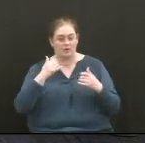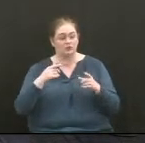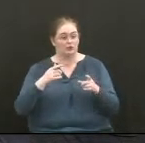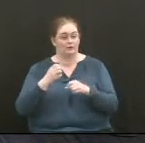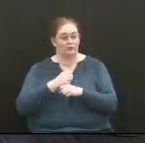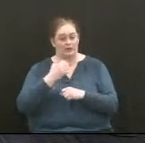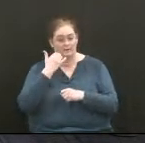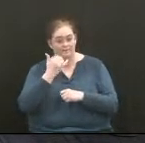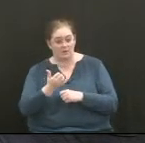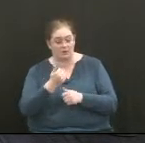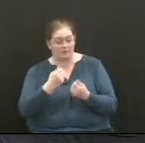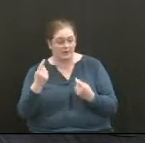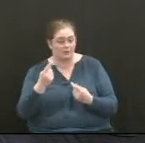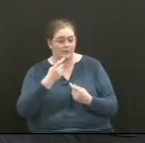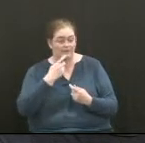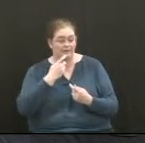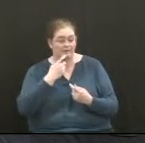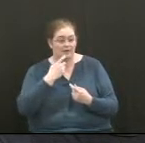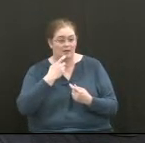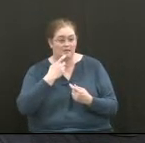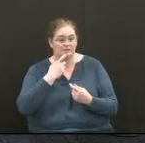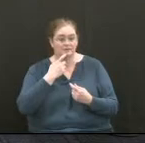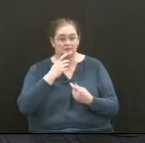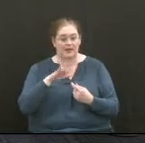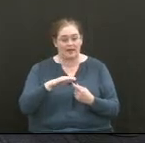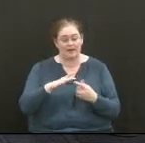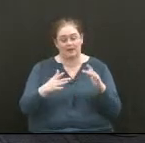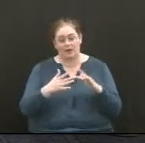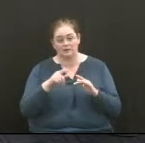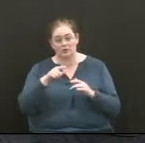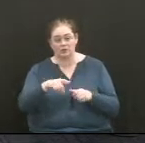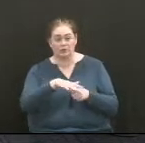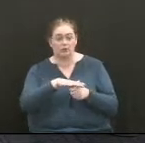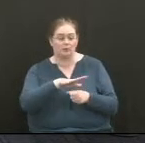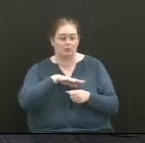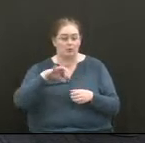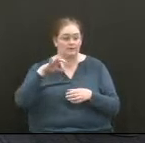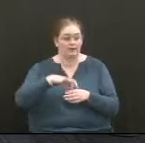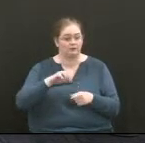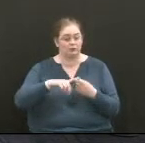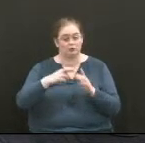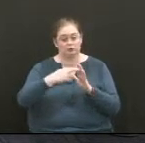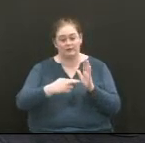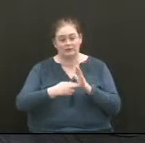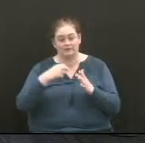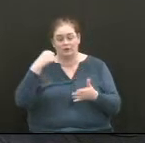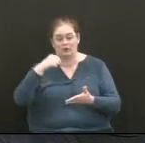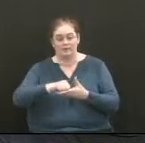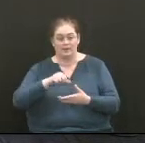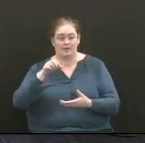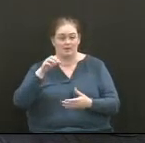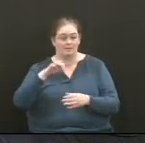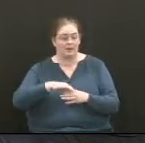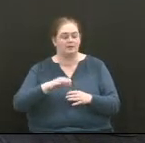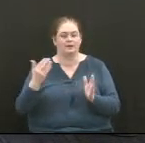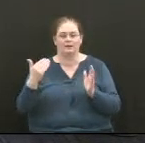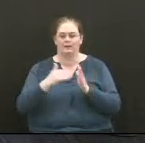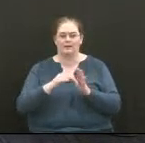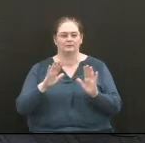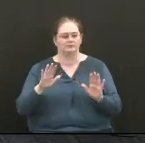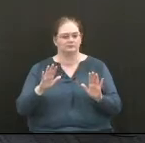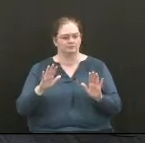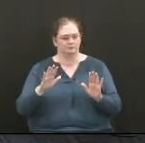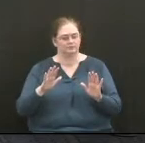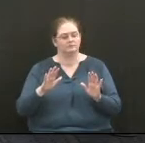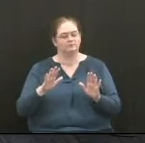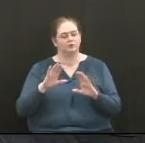getting a phone call from anybody that's saying, you know, hey, contact your Board of Elections to register for a mail-in ballot. Again, probably a